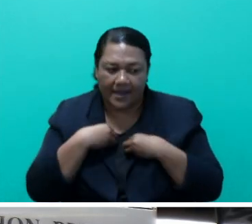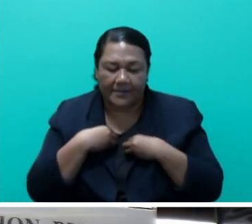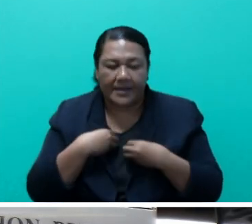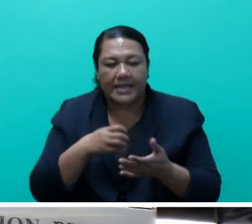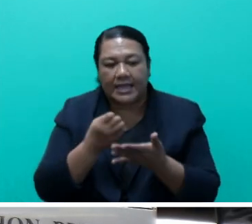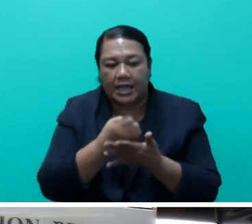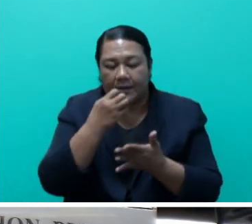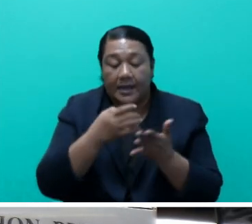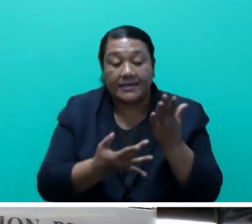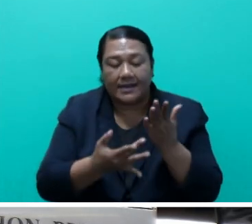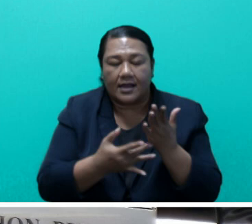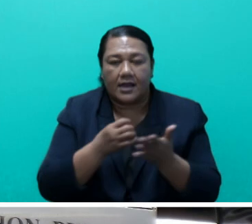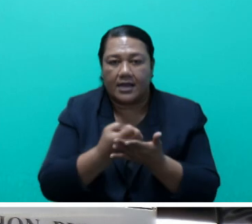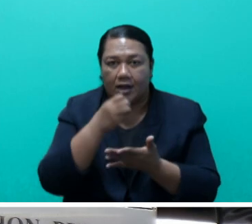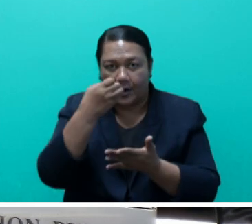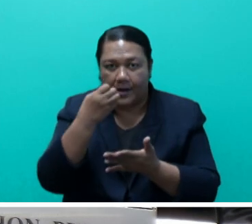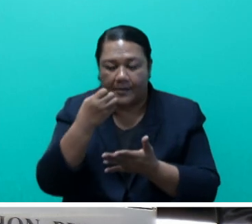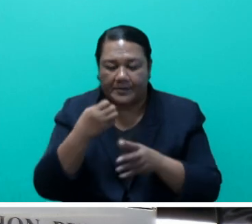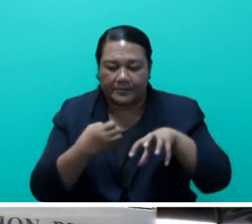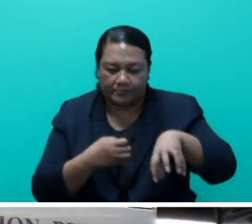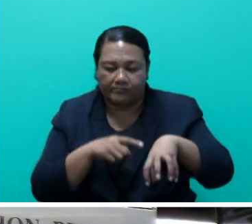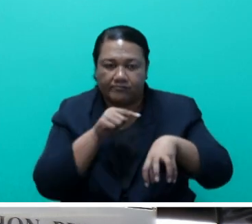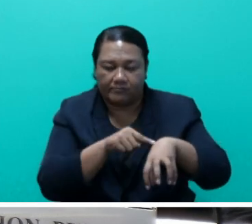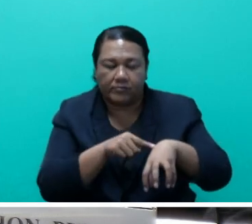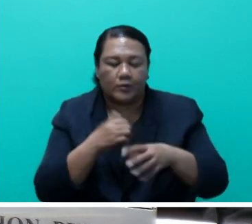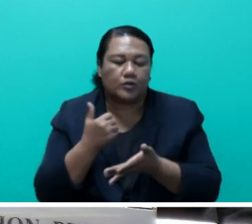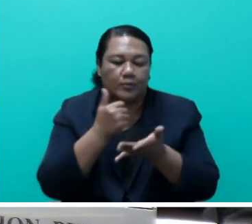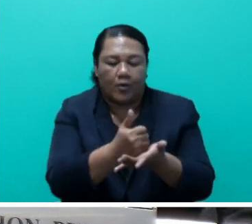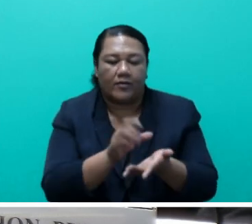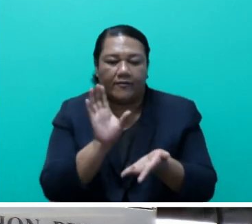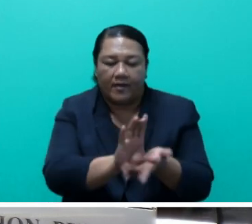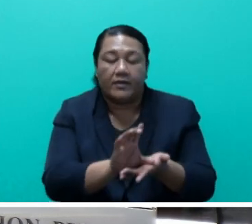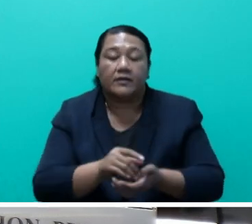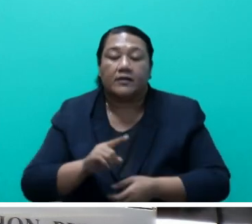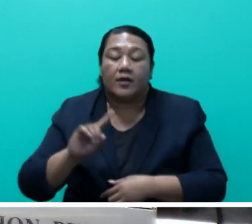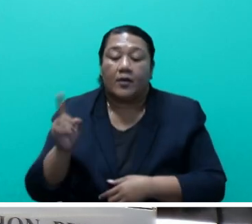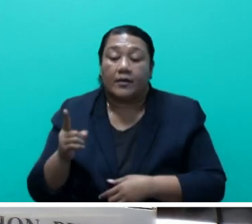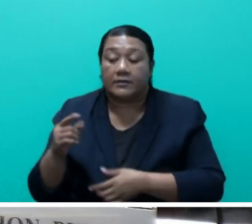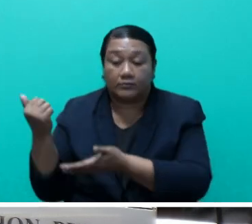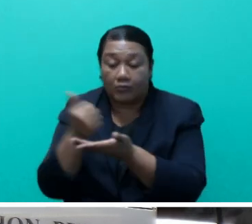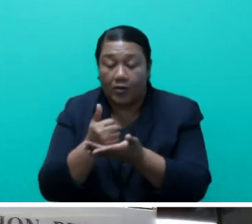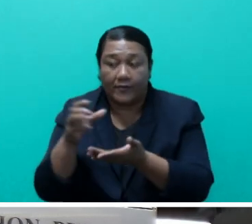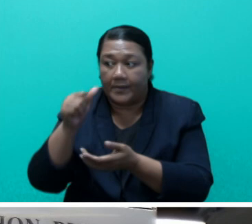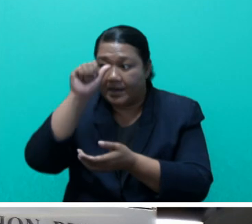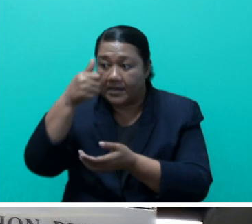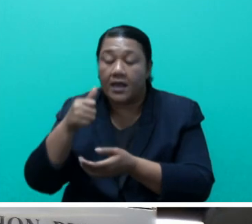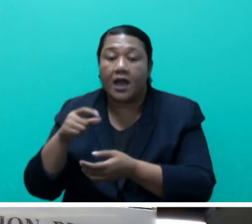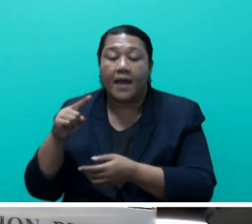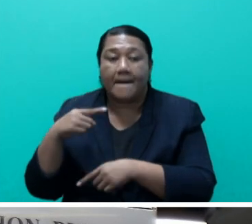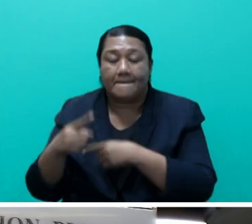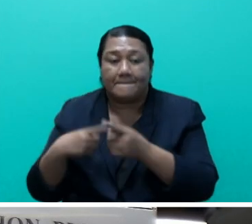Cooperation Program. Mr. Speaker, upon receiving the approval from the Government of India, the Sugarcane Growers Council